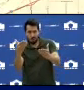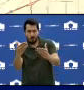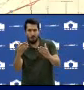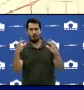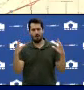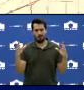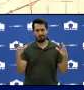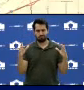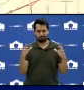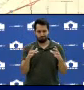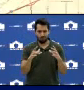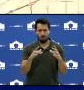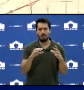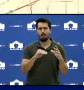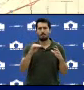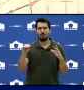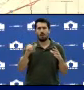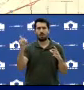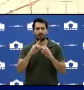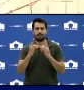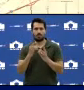going to have a smaller population.